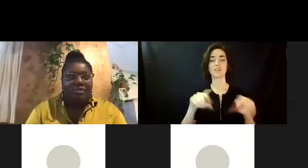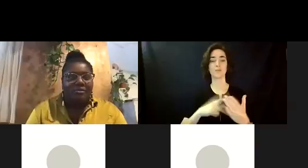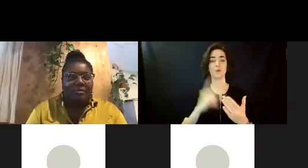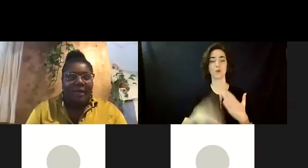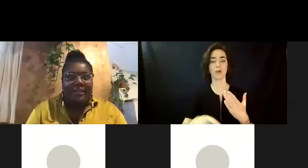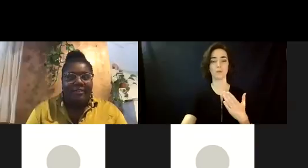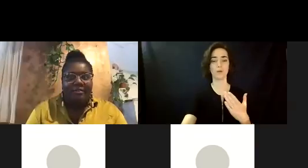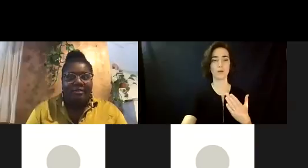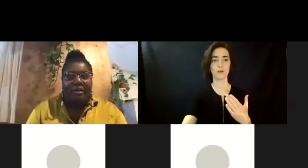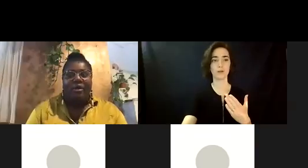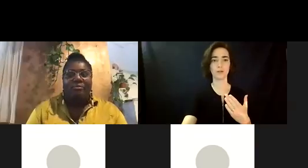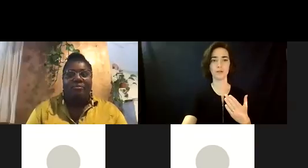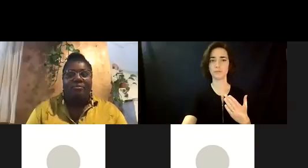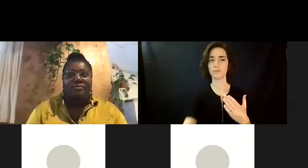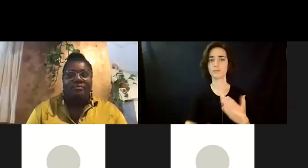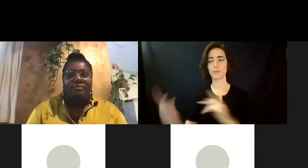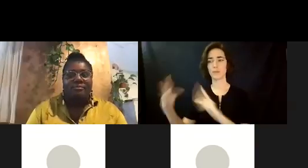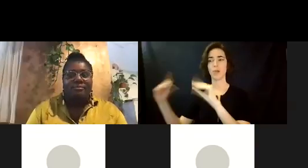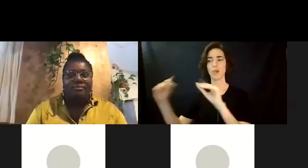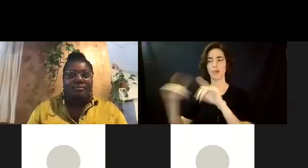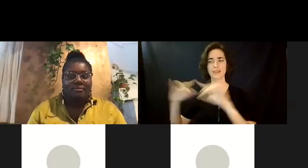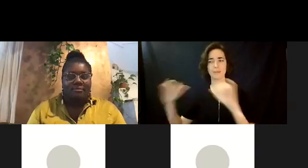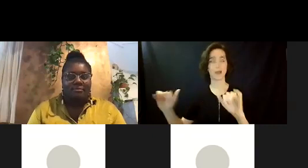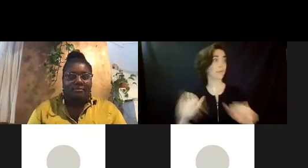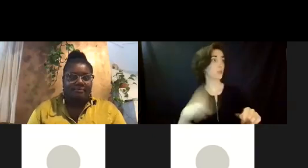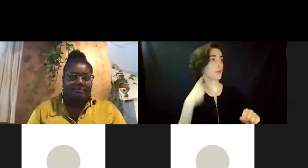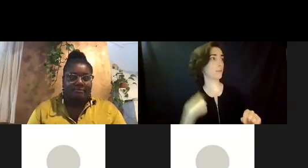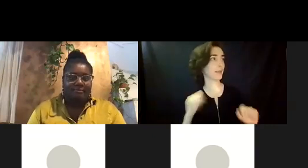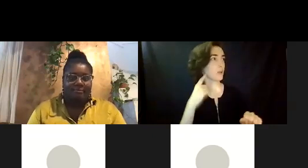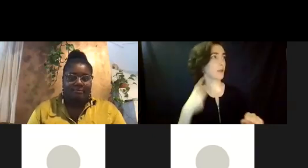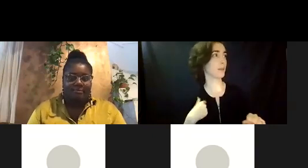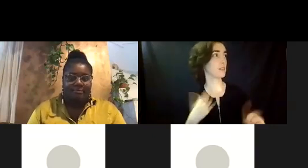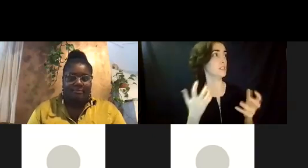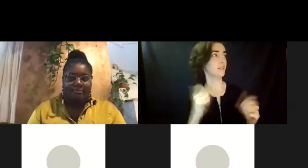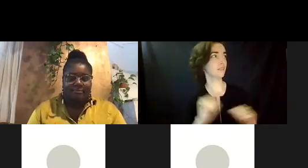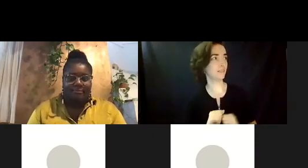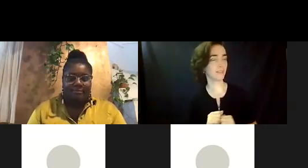Youth Pilot. And I didn't have any bottle. Can you hear me? Oh.